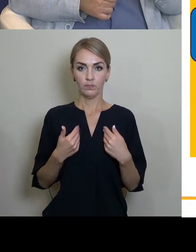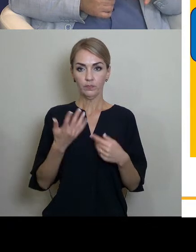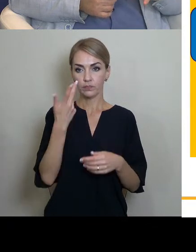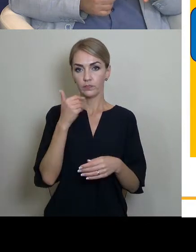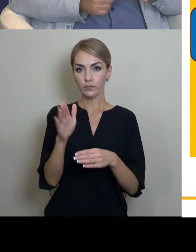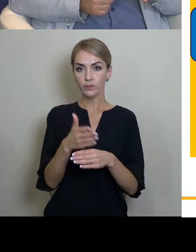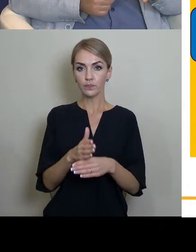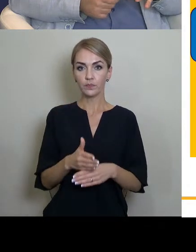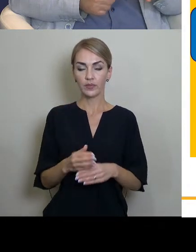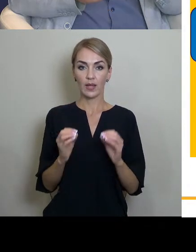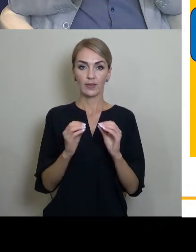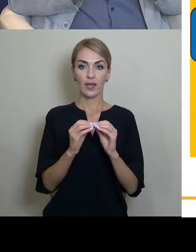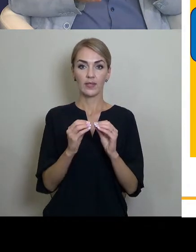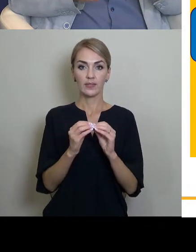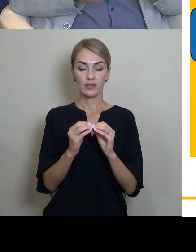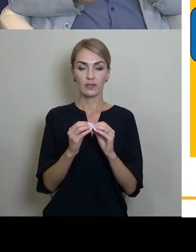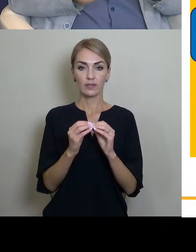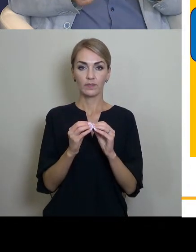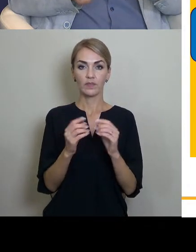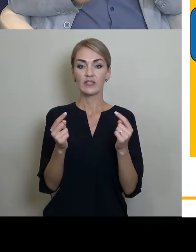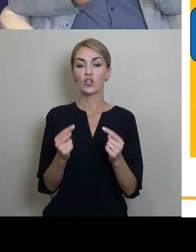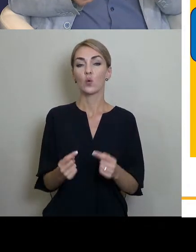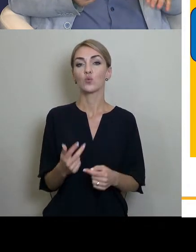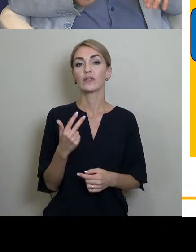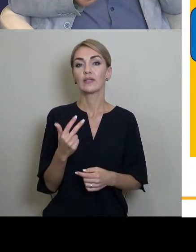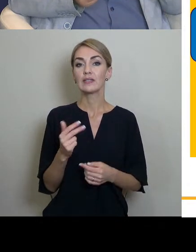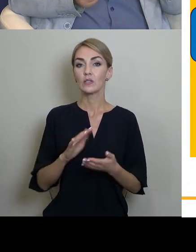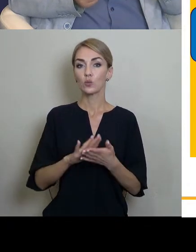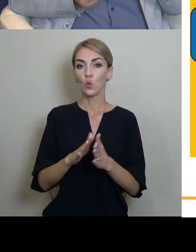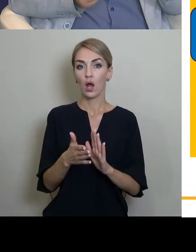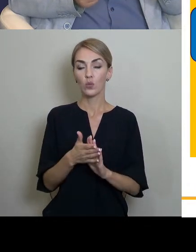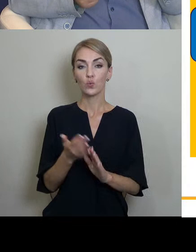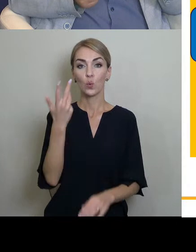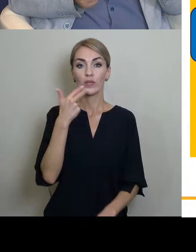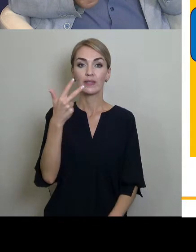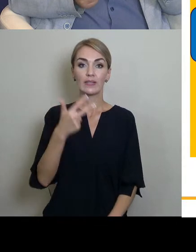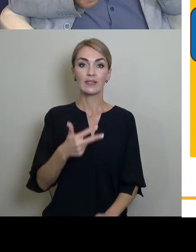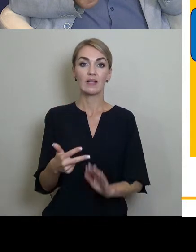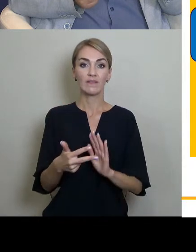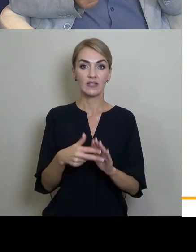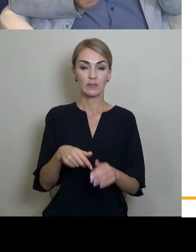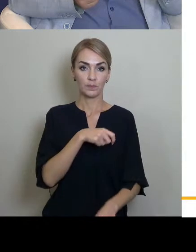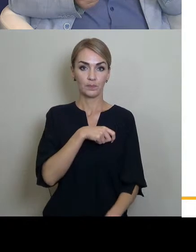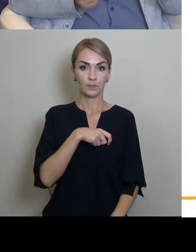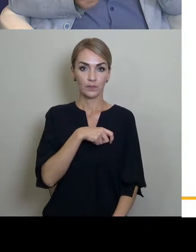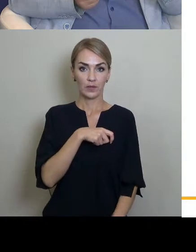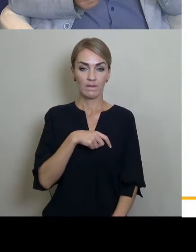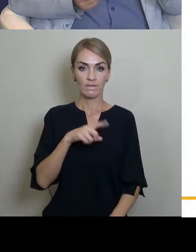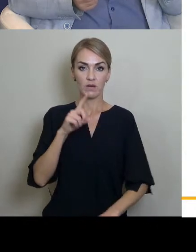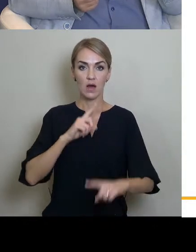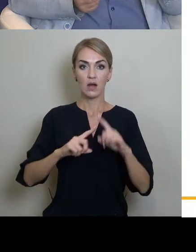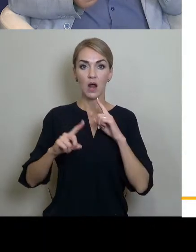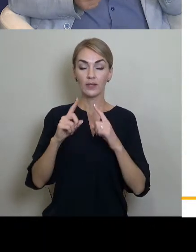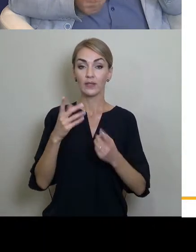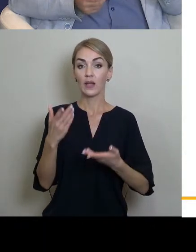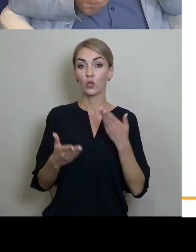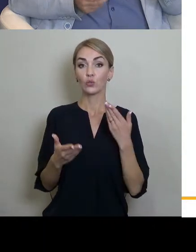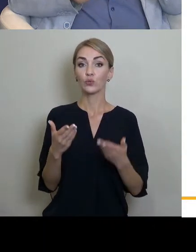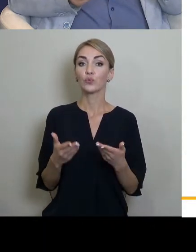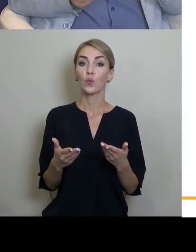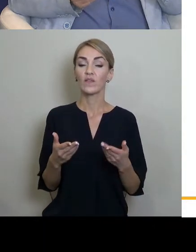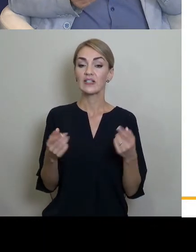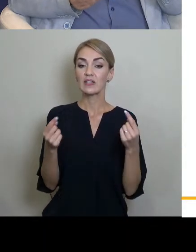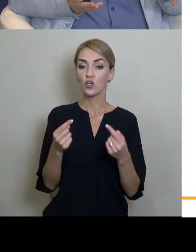disallow us when we are dividing by 10 while defining the constituencies, and we have 32 councillors